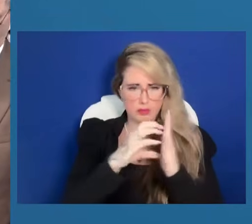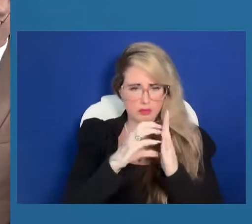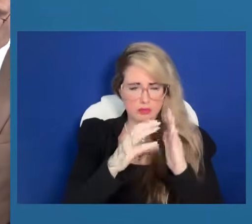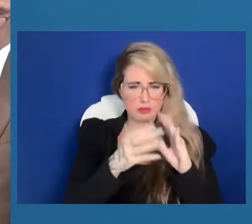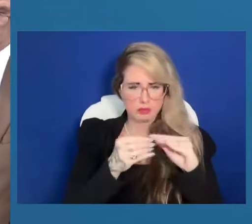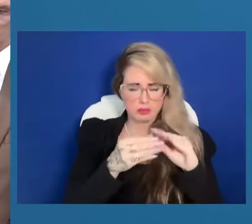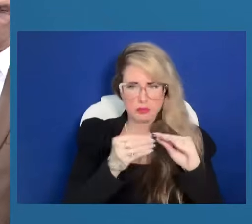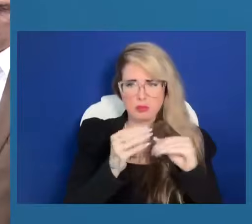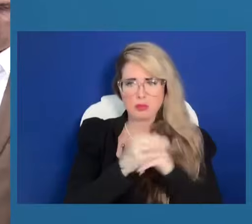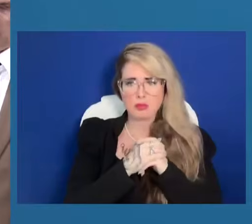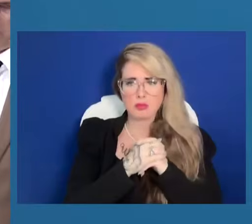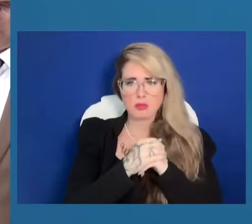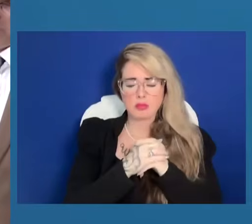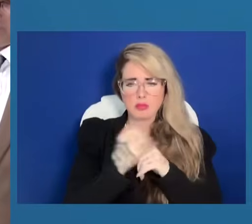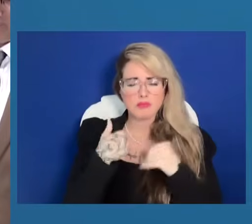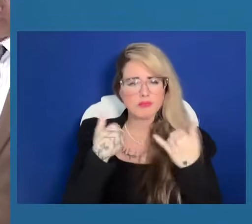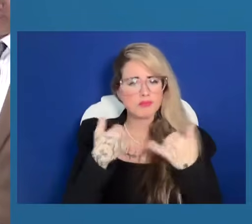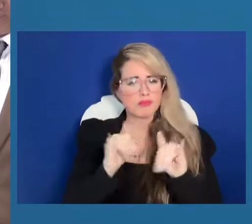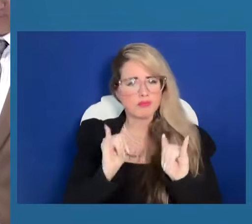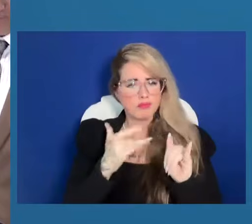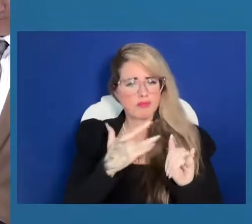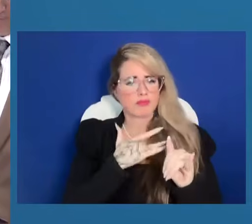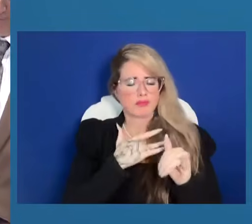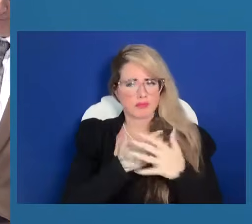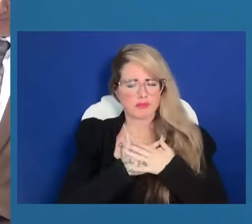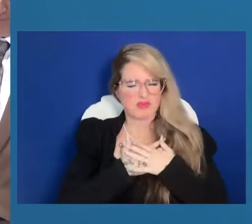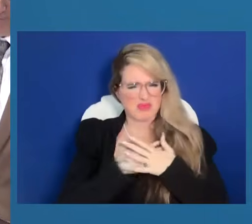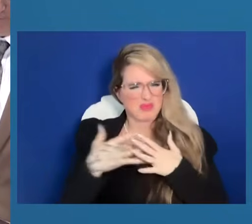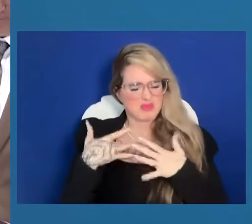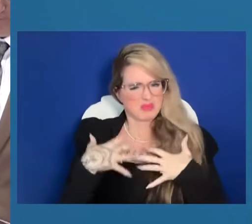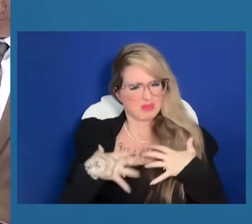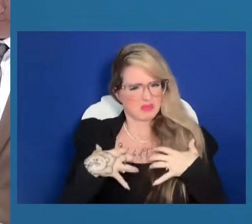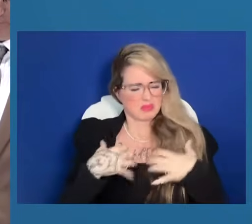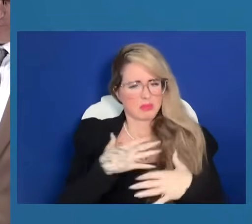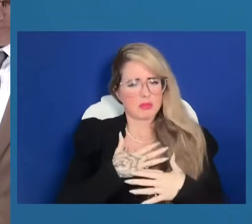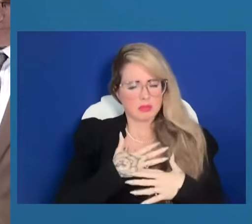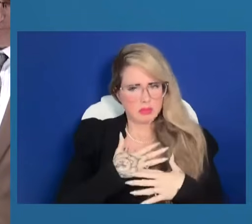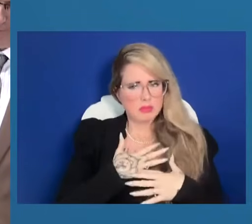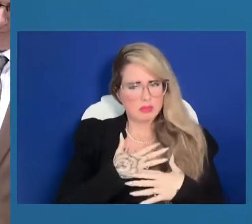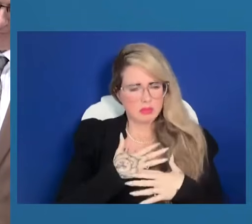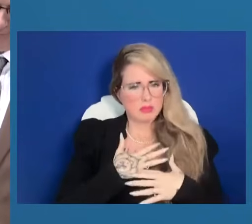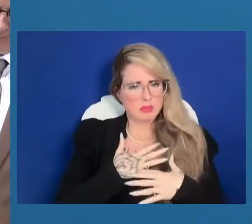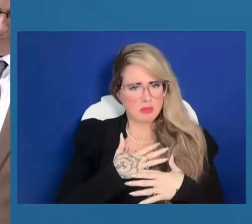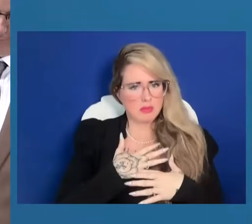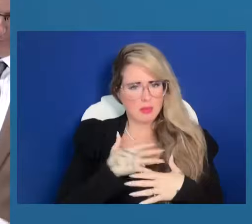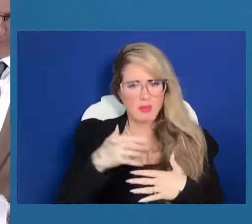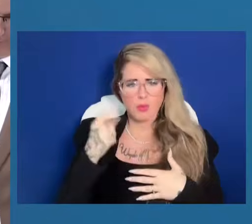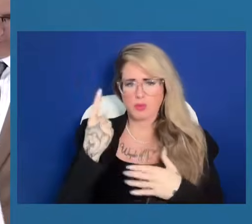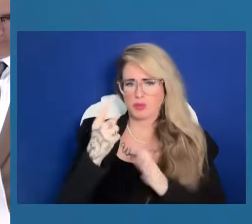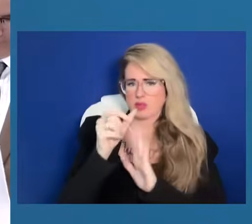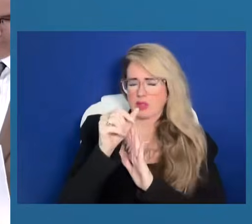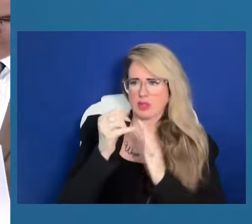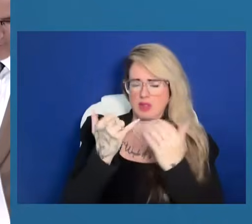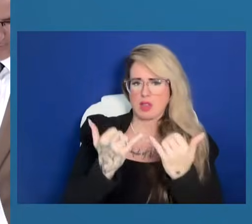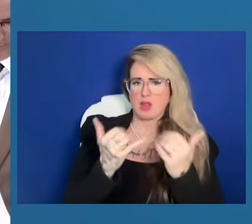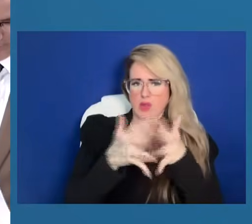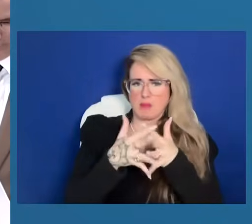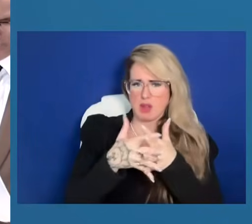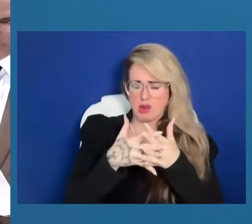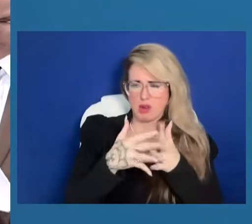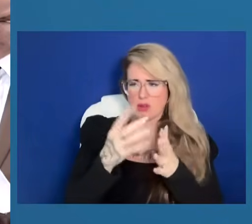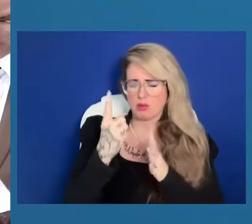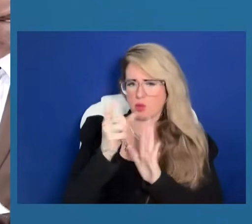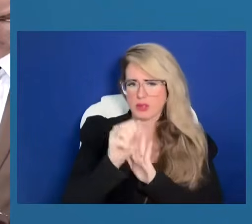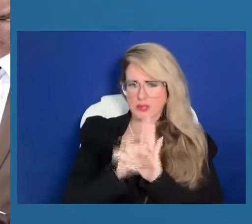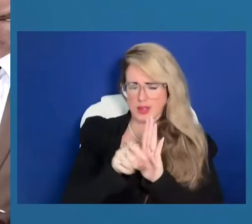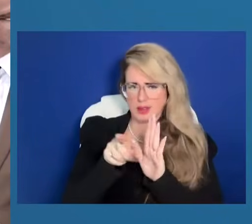still left me very disturbed. That in a state in America, there was a young couple